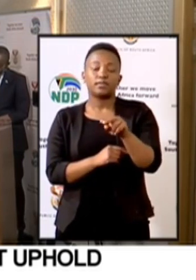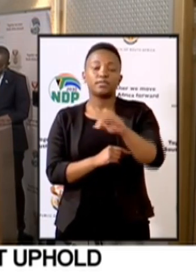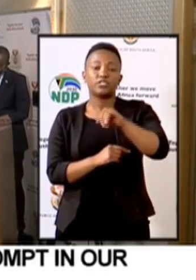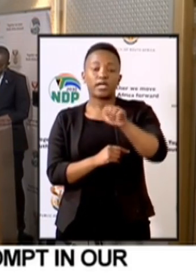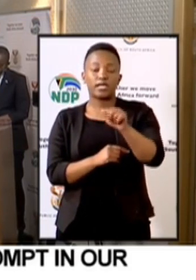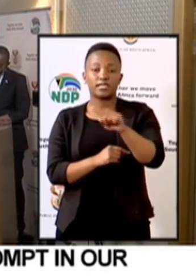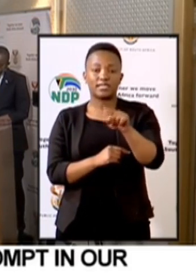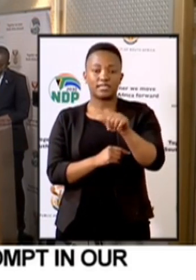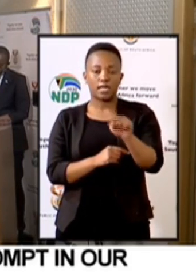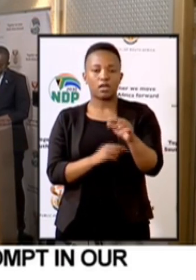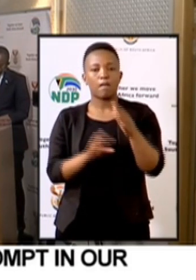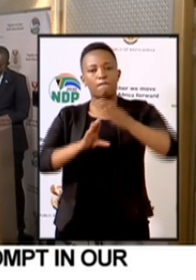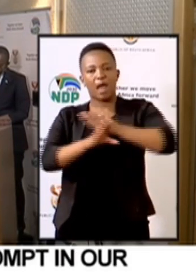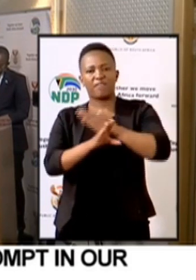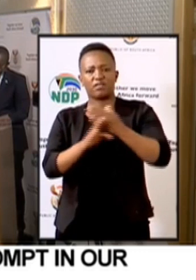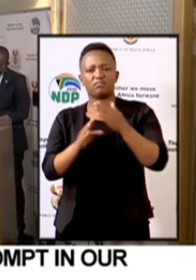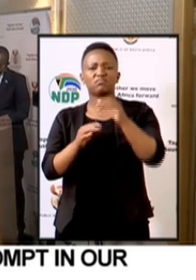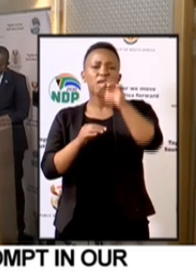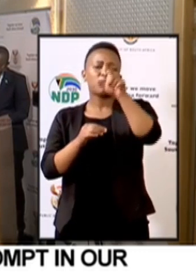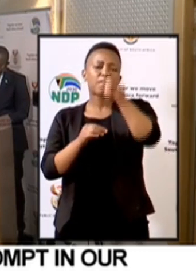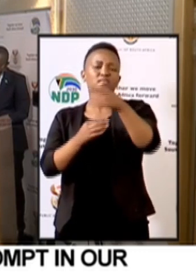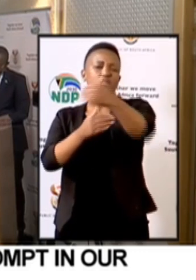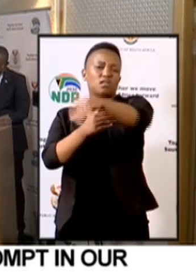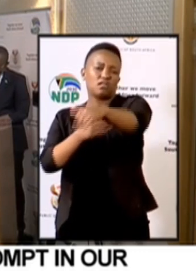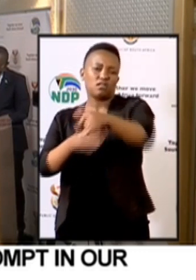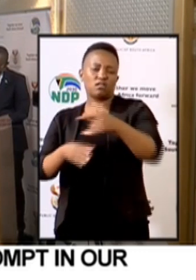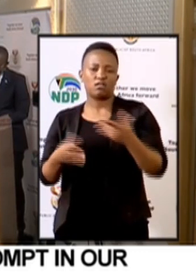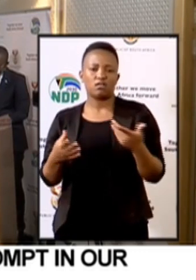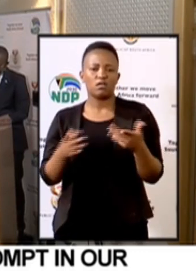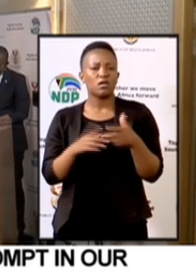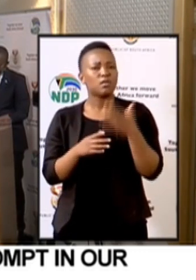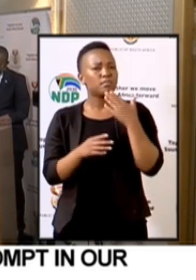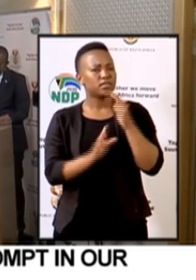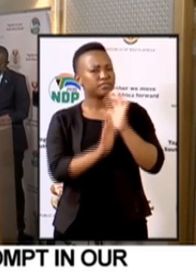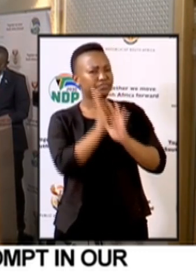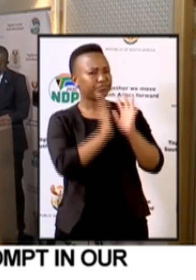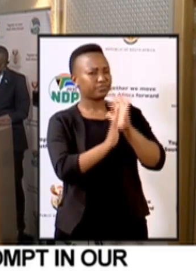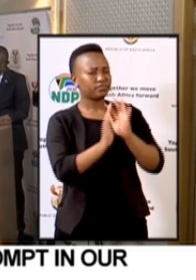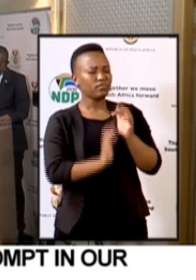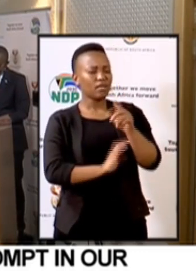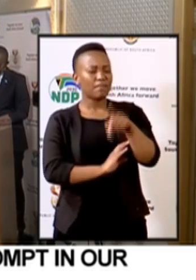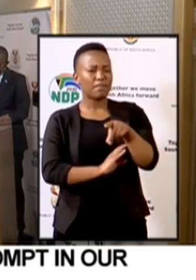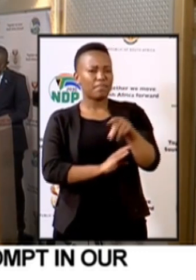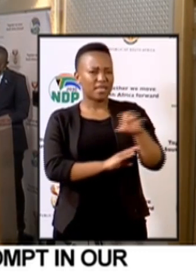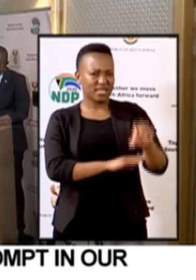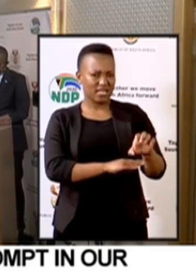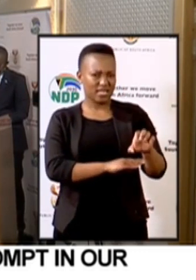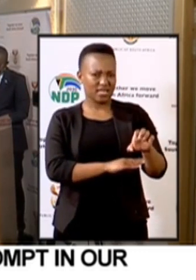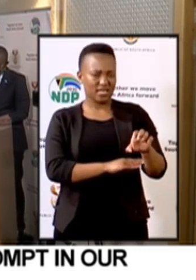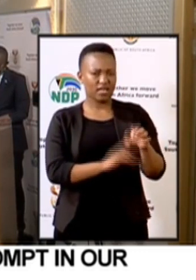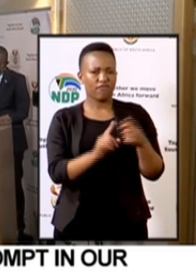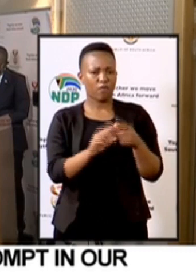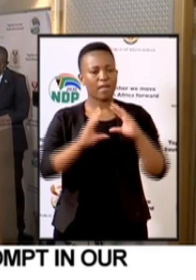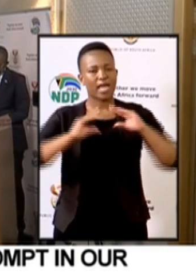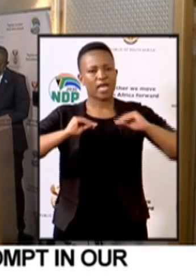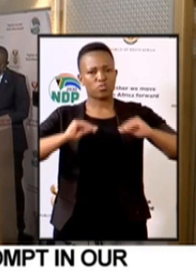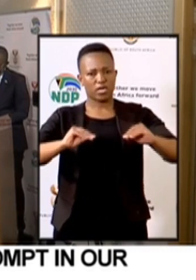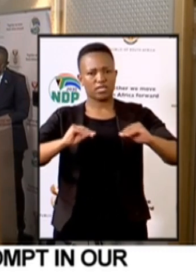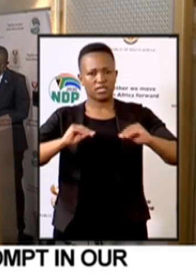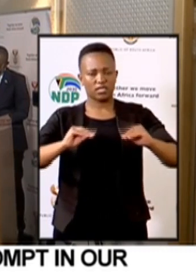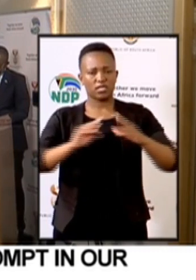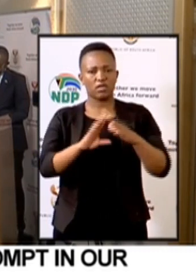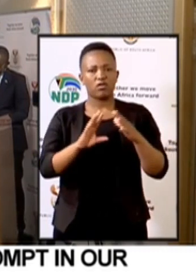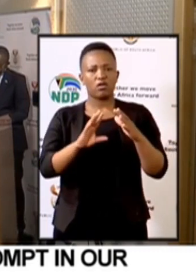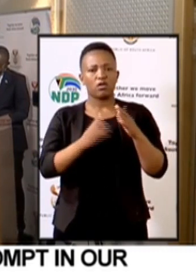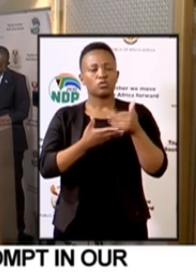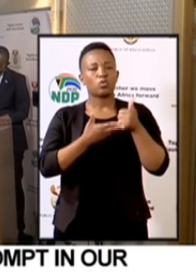we please have a clarity on the redirection of PPE from education to health in the